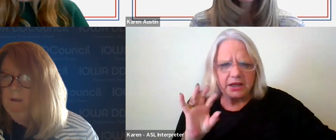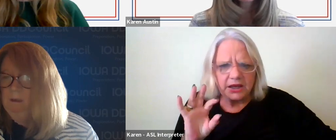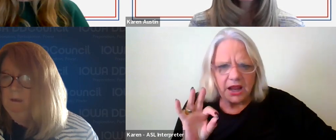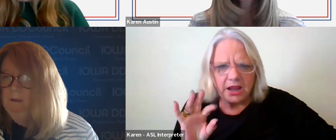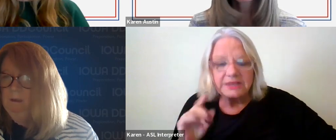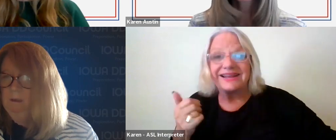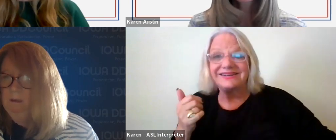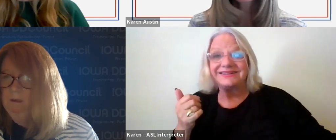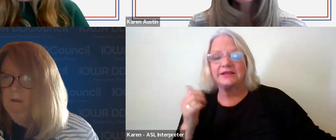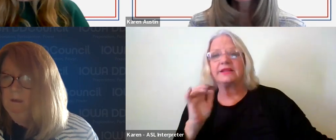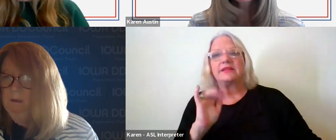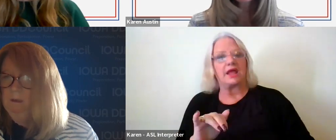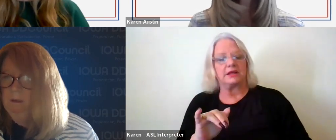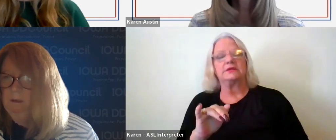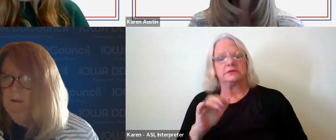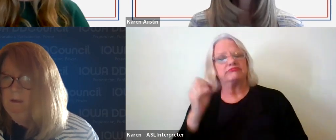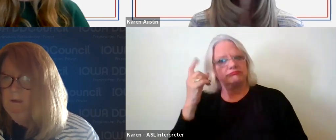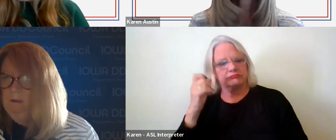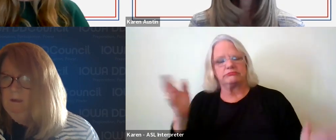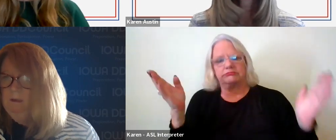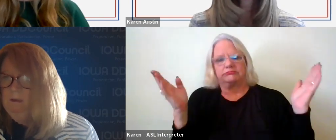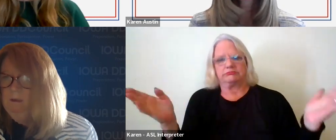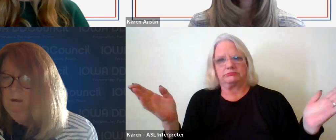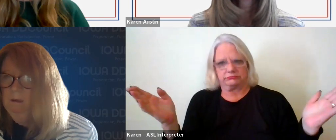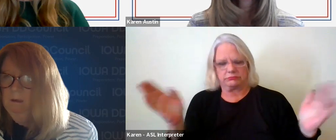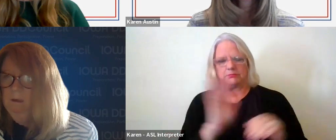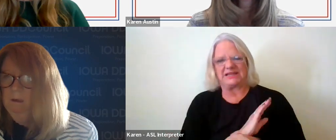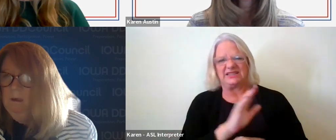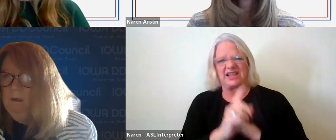888-609-8910, that's answered during business hours.